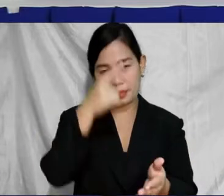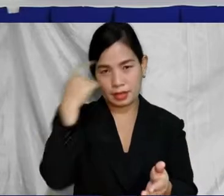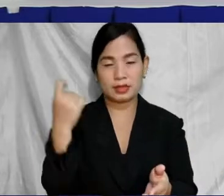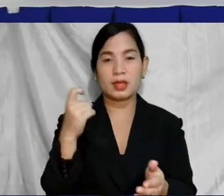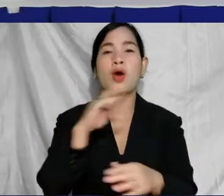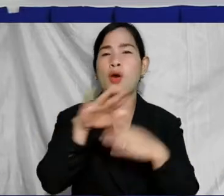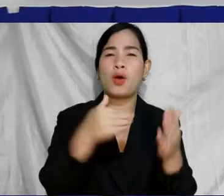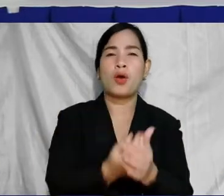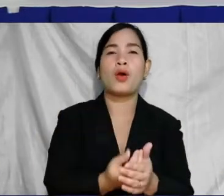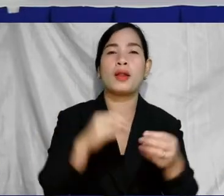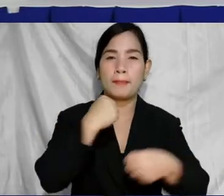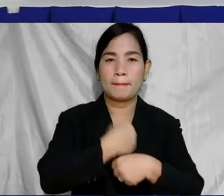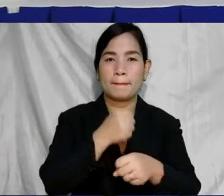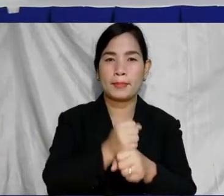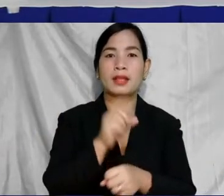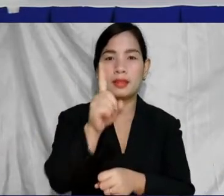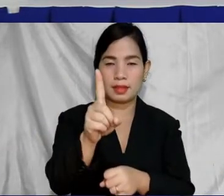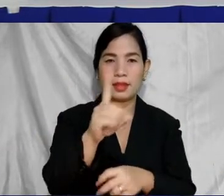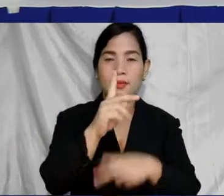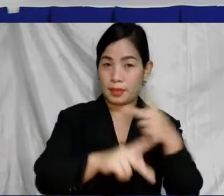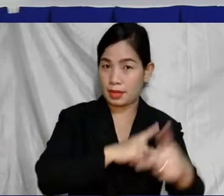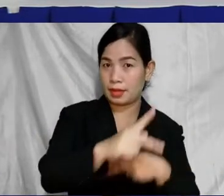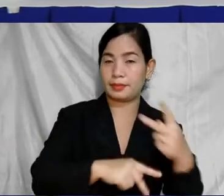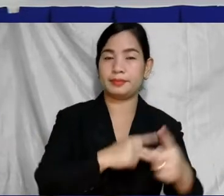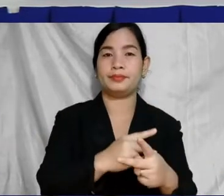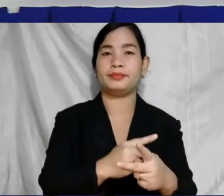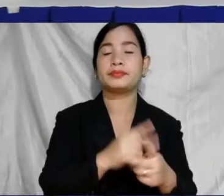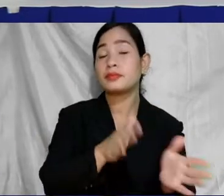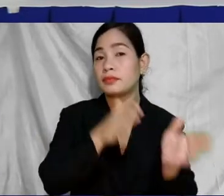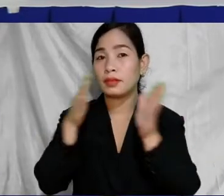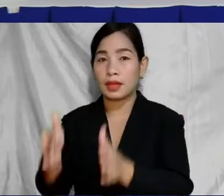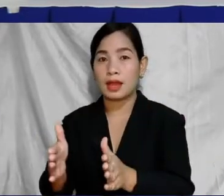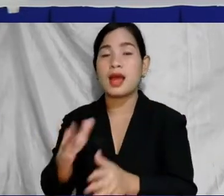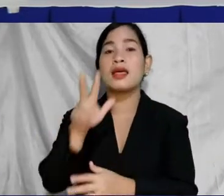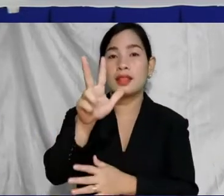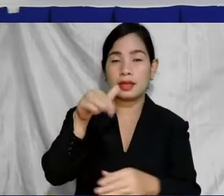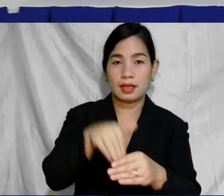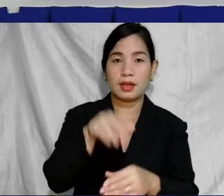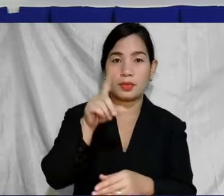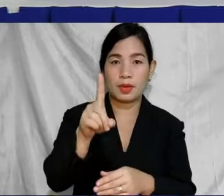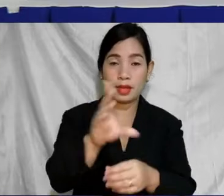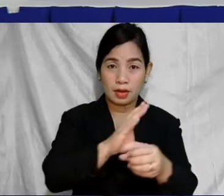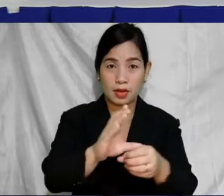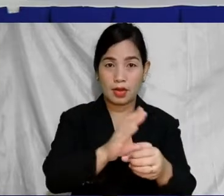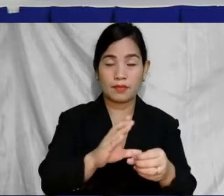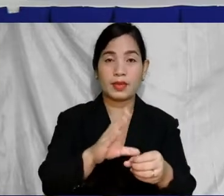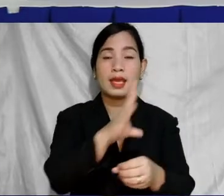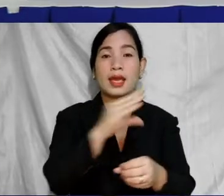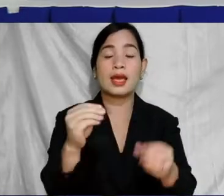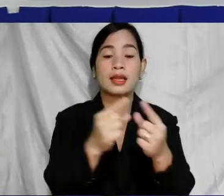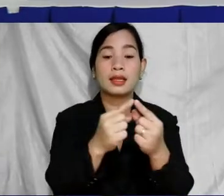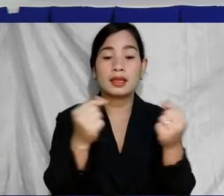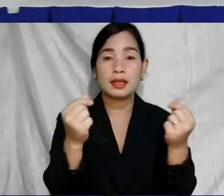one kind. On the other hand, 3-in-1 coffee and macaroni salads are